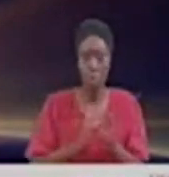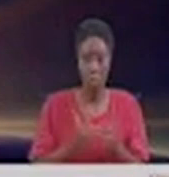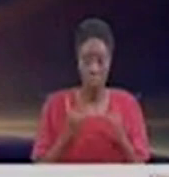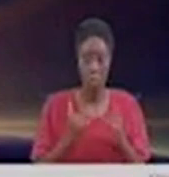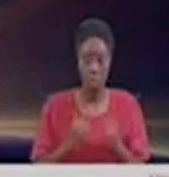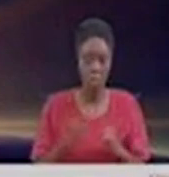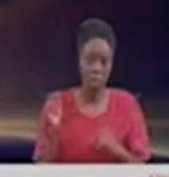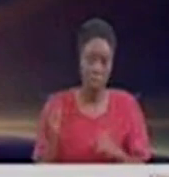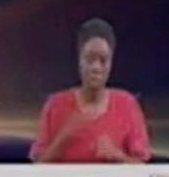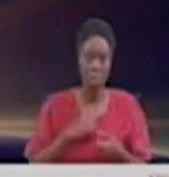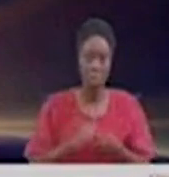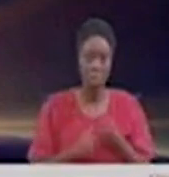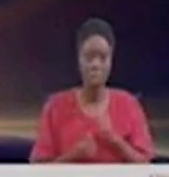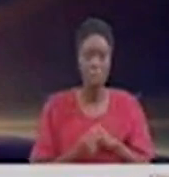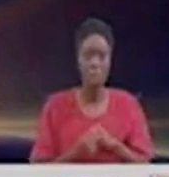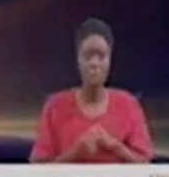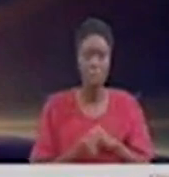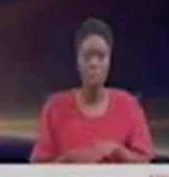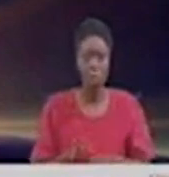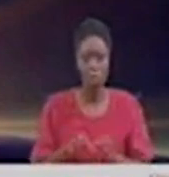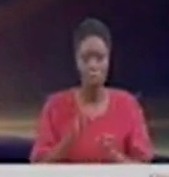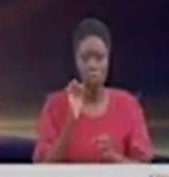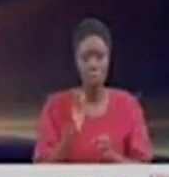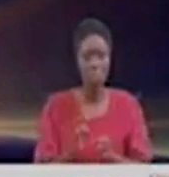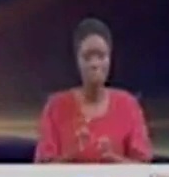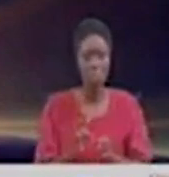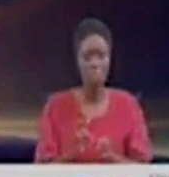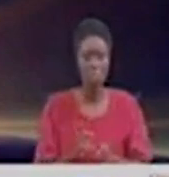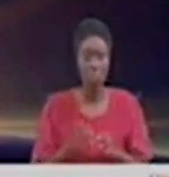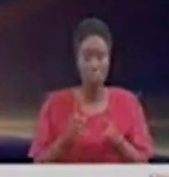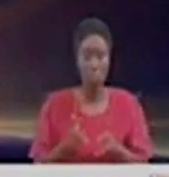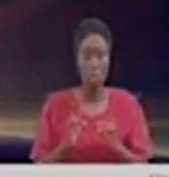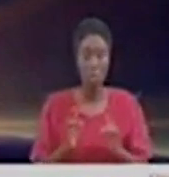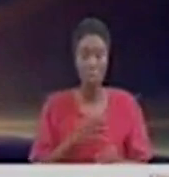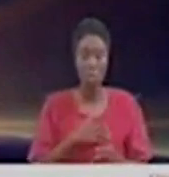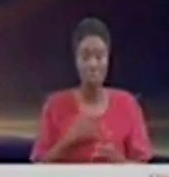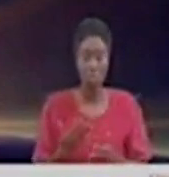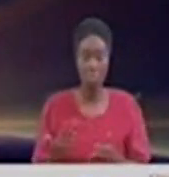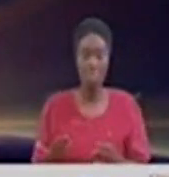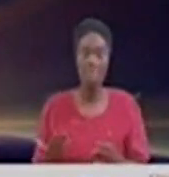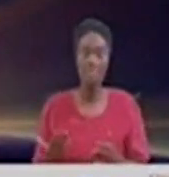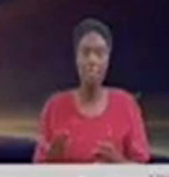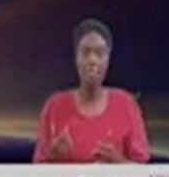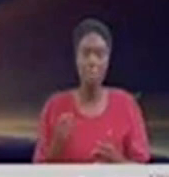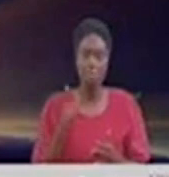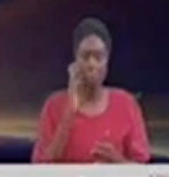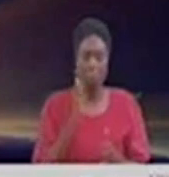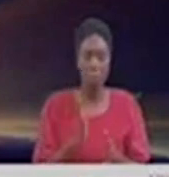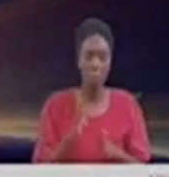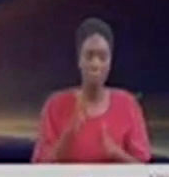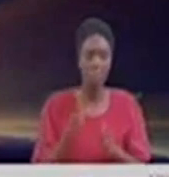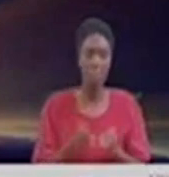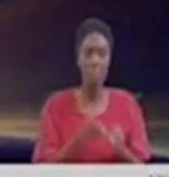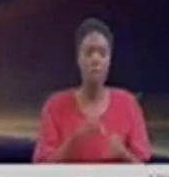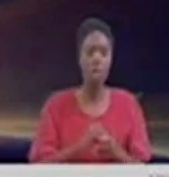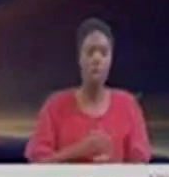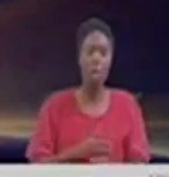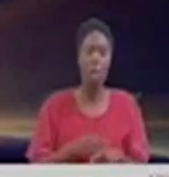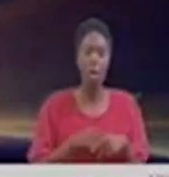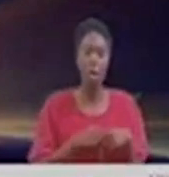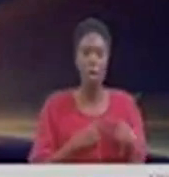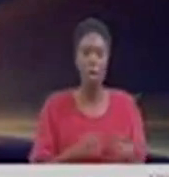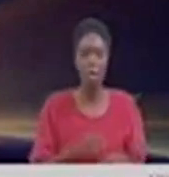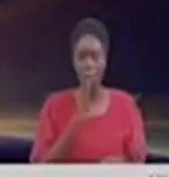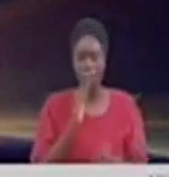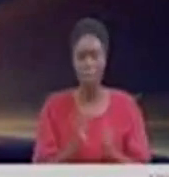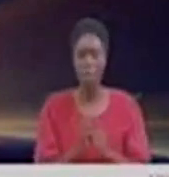present needs and problems, spiritually and physically and materially, you will impress upon our hearts.